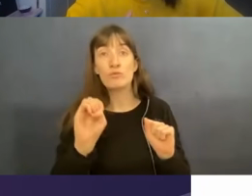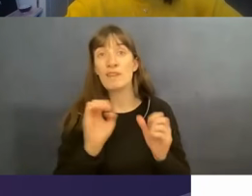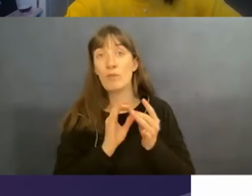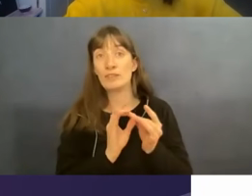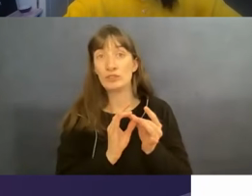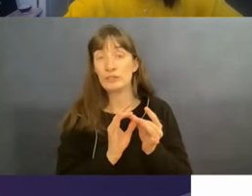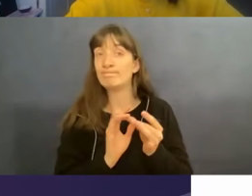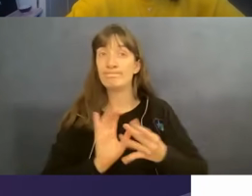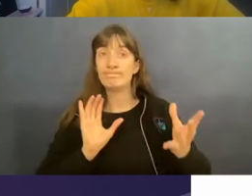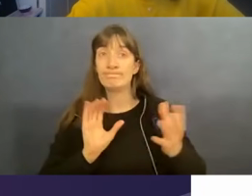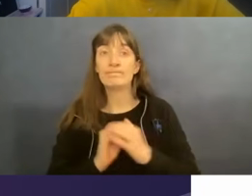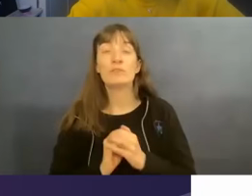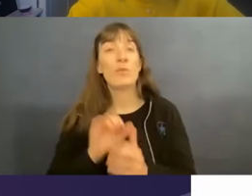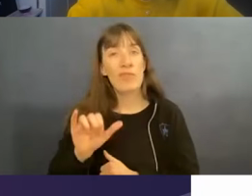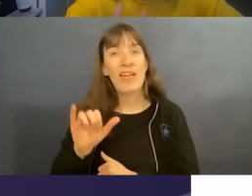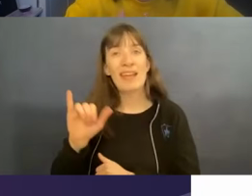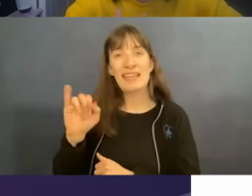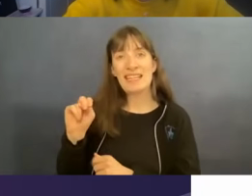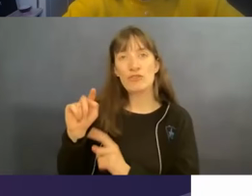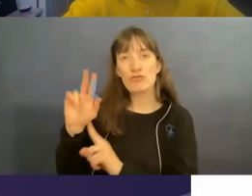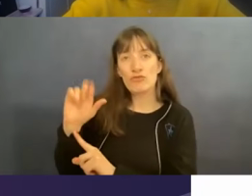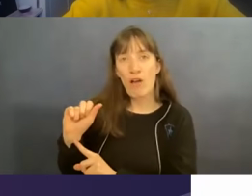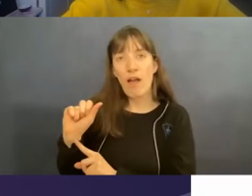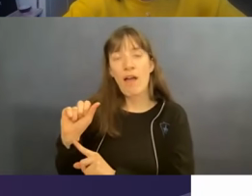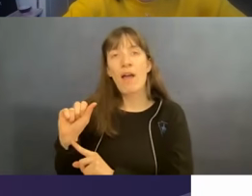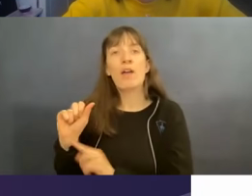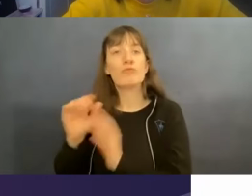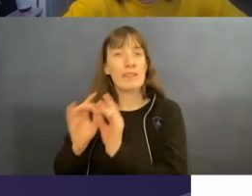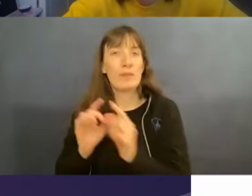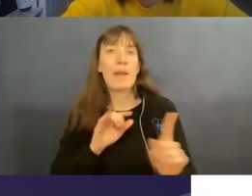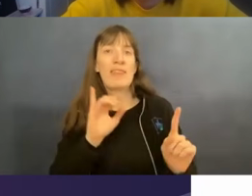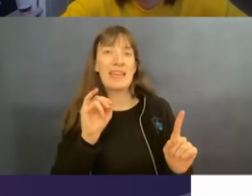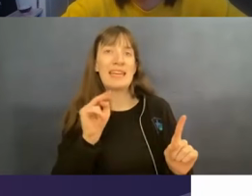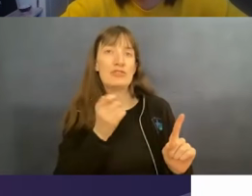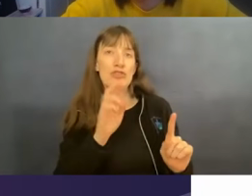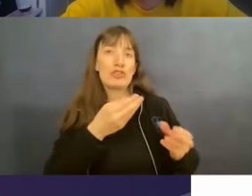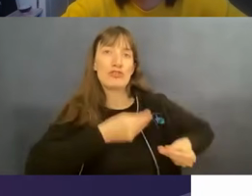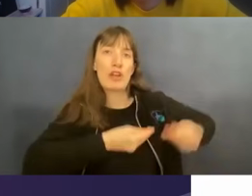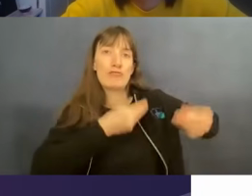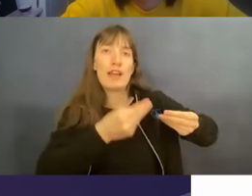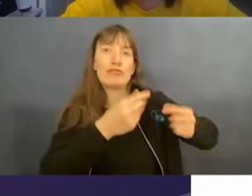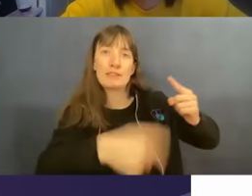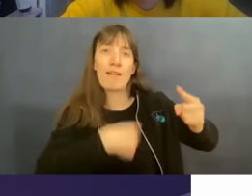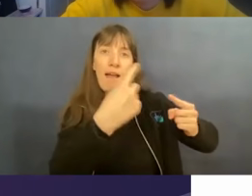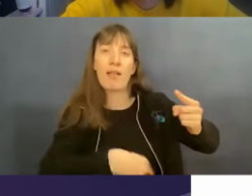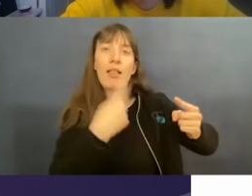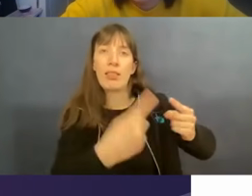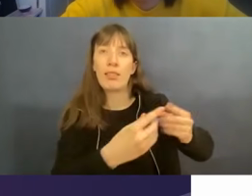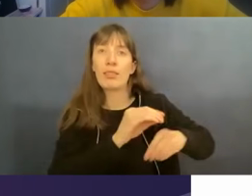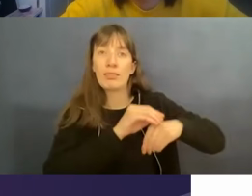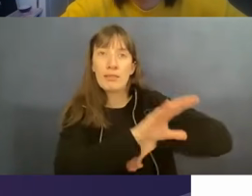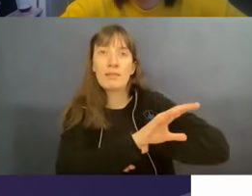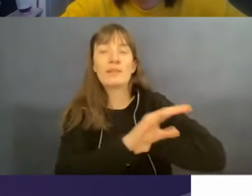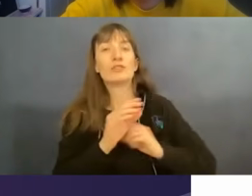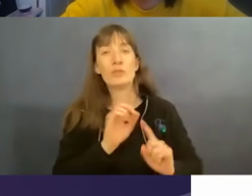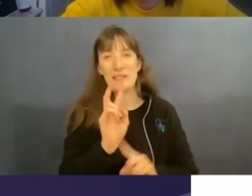kind of breaking that intra-relationship cycle, and also the intergenerational relationship cycle, or the cycle of domestic violence rather,